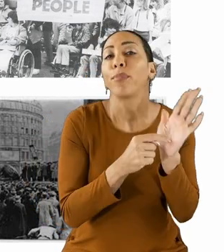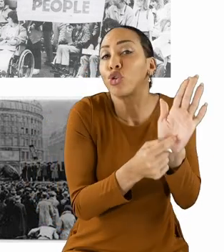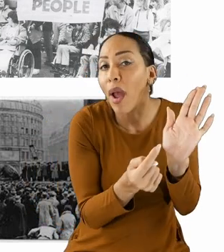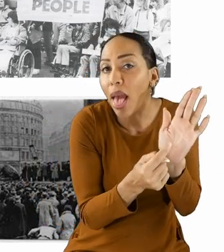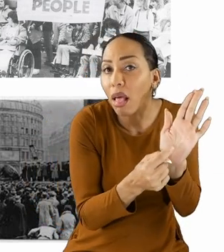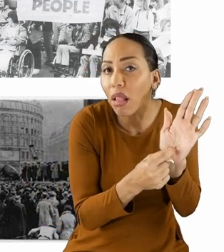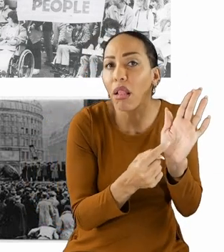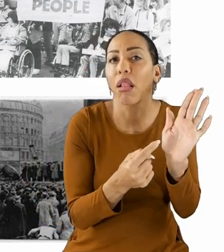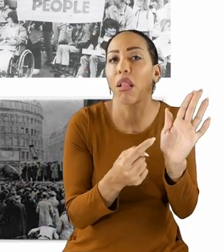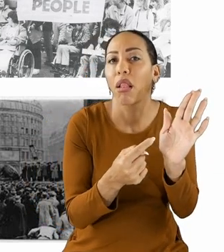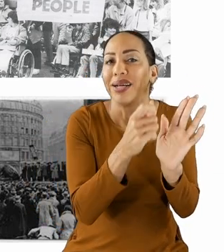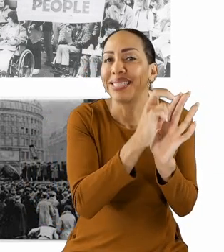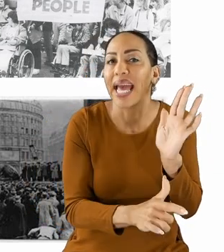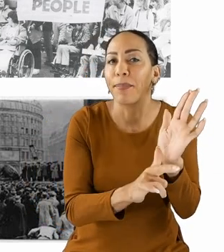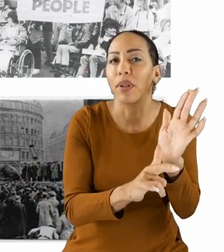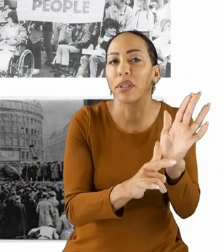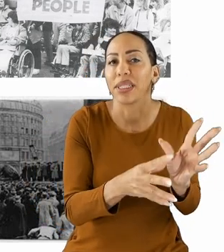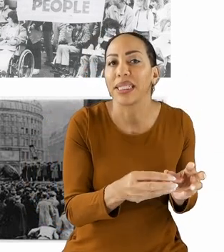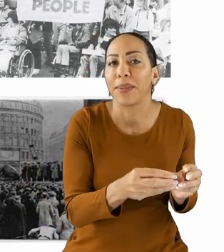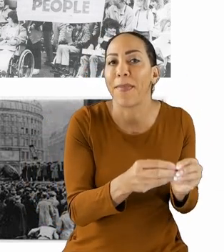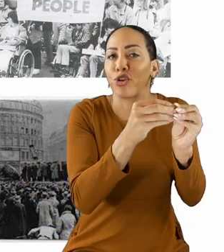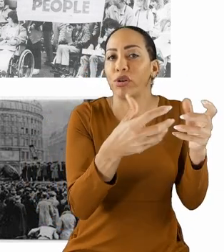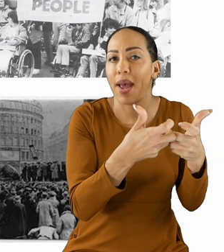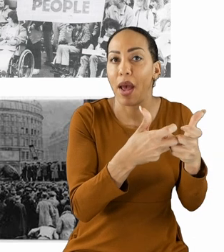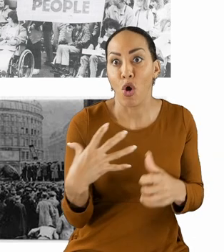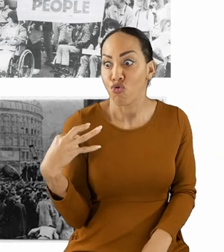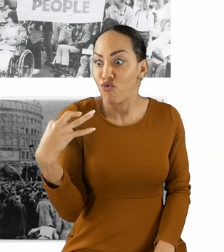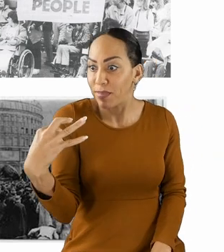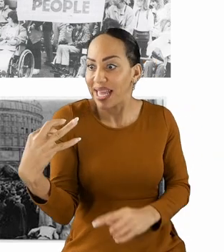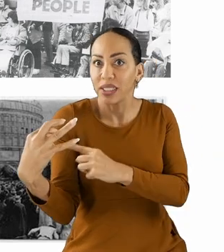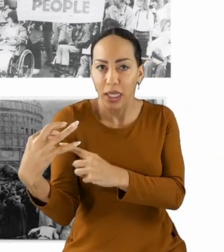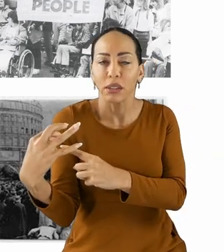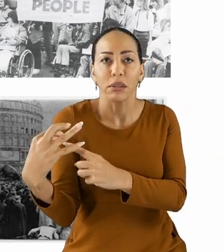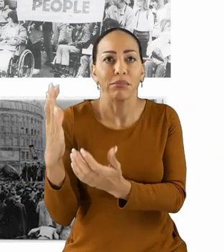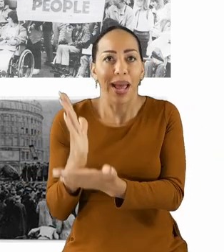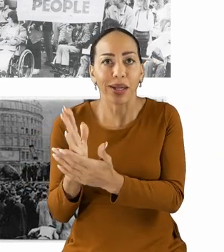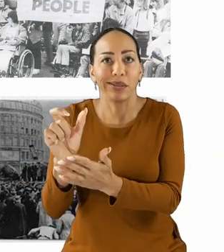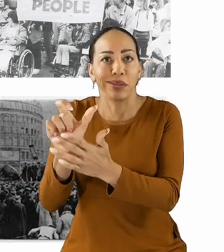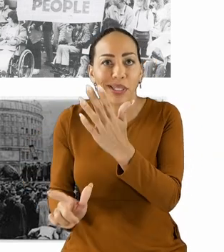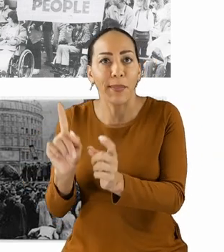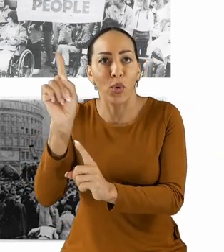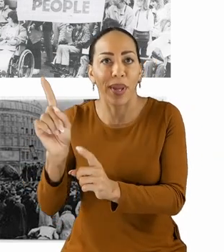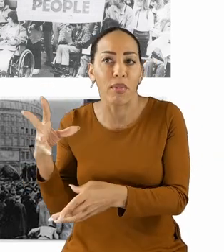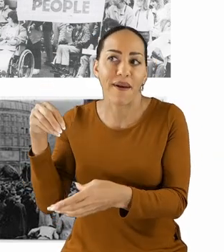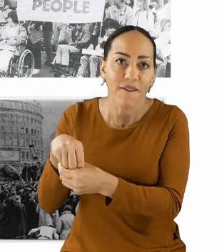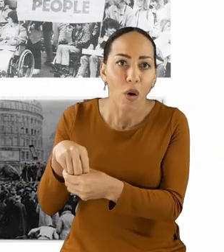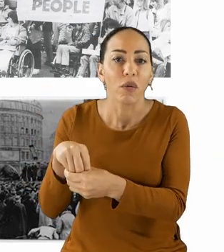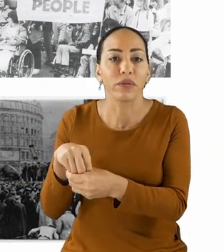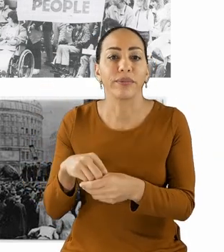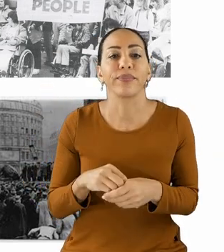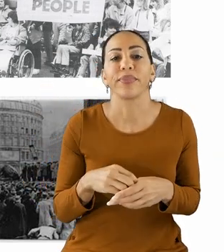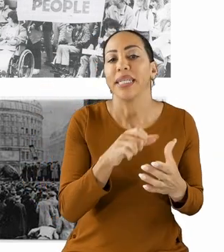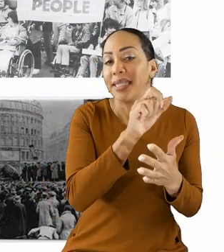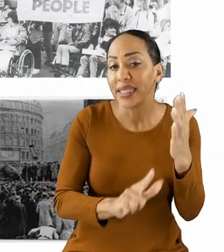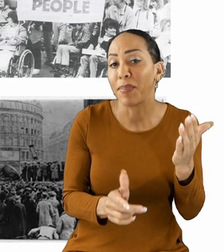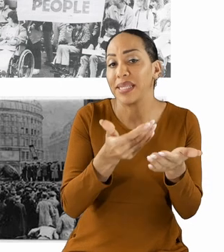and representation, which is much less. So portrayal is how, you know, disability being mentioned, representation is where it's actually